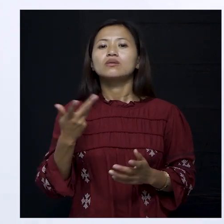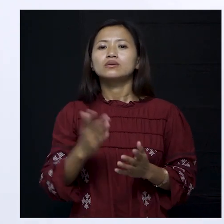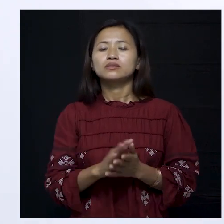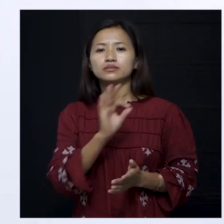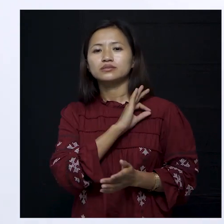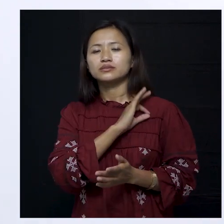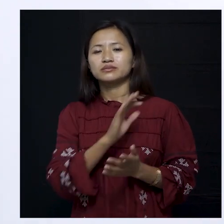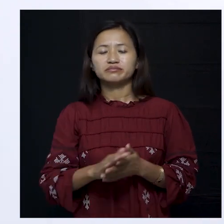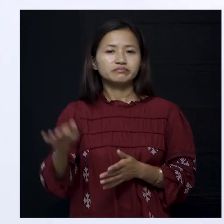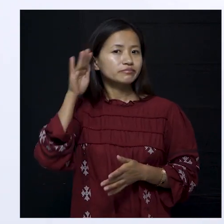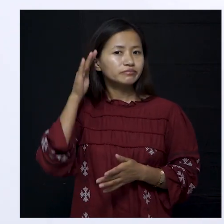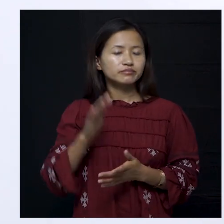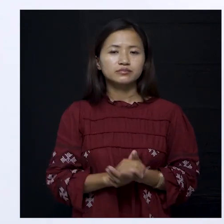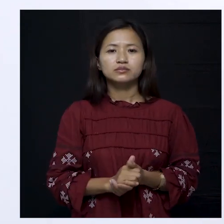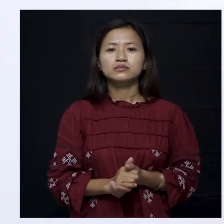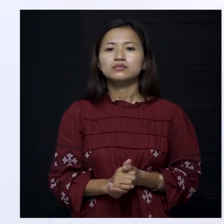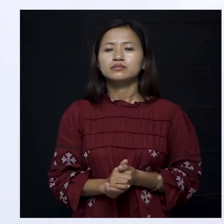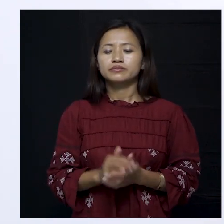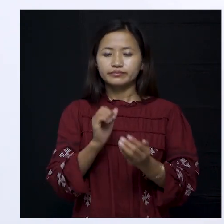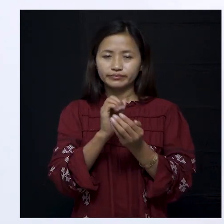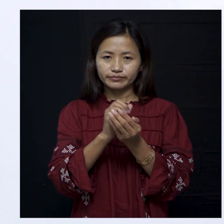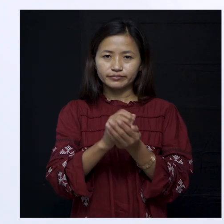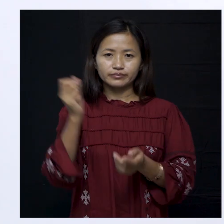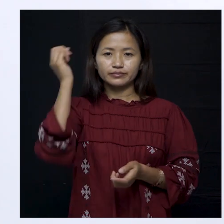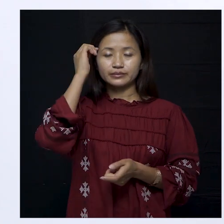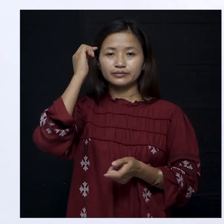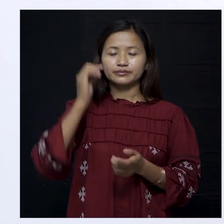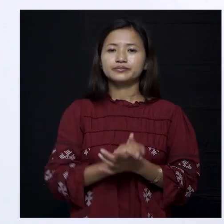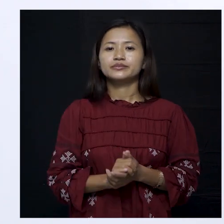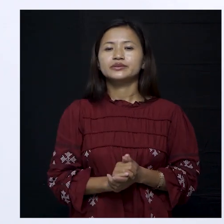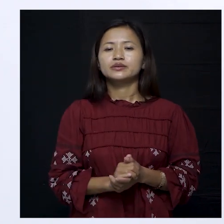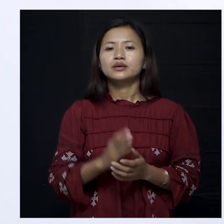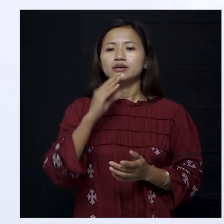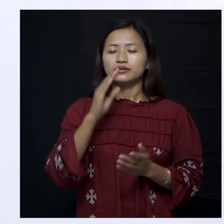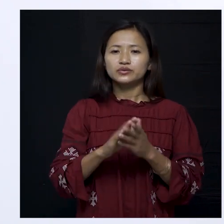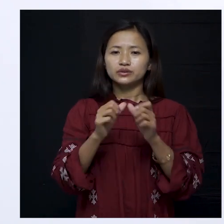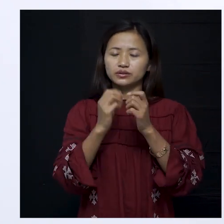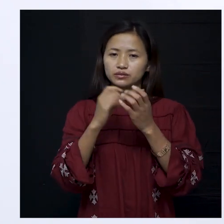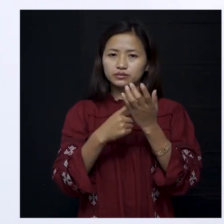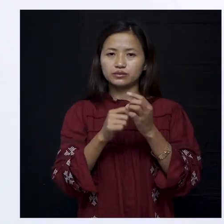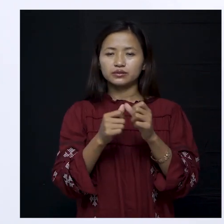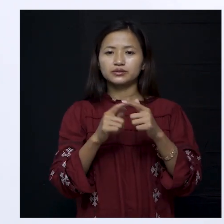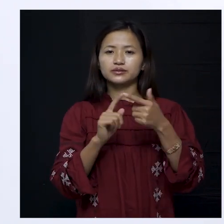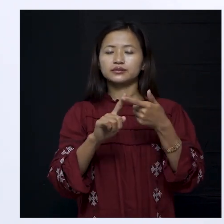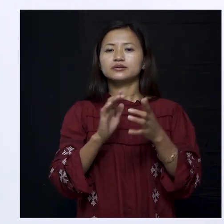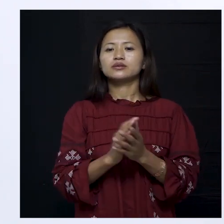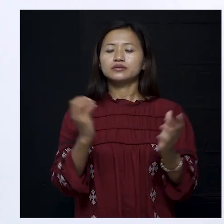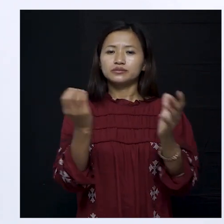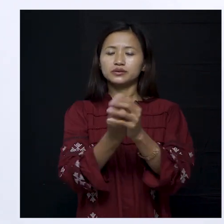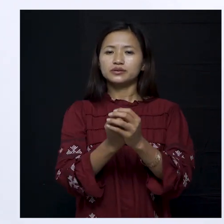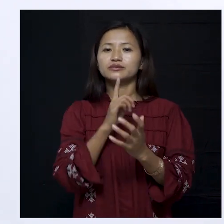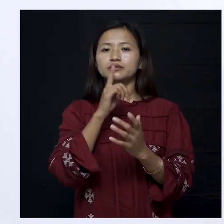don't like to listen, isn't it? So we have to keep in mind that even our speech has to be accurate. We have to gather the information